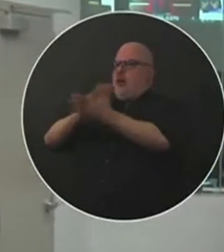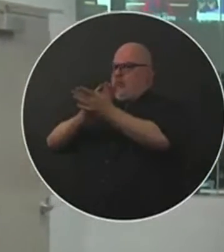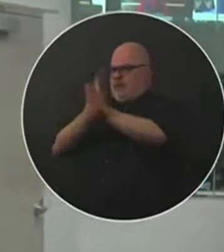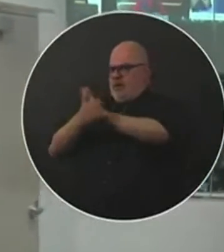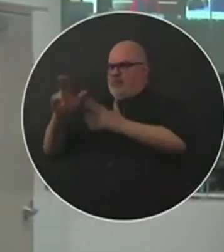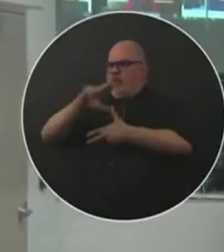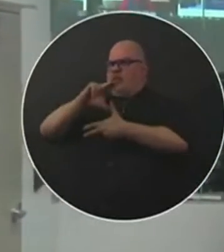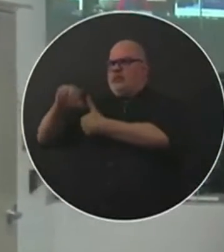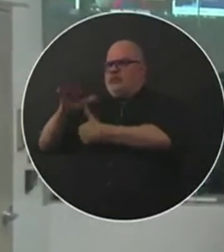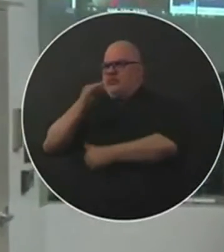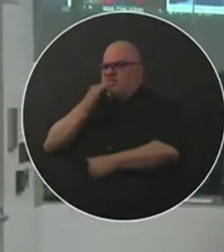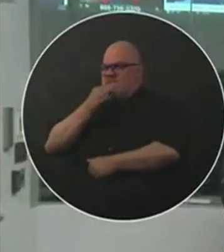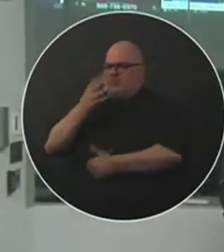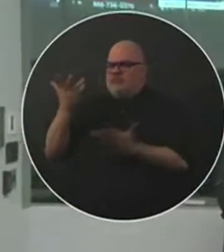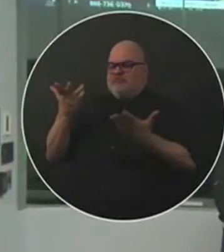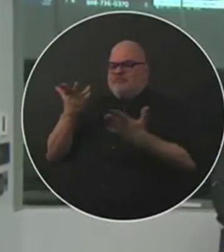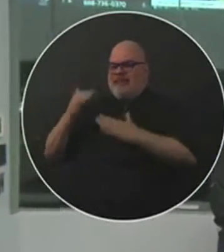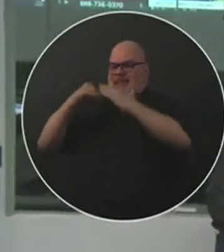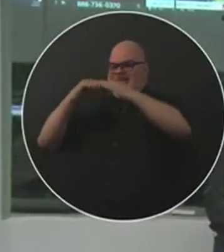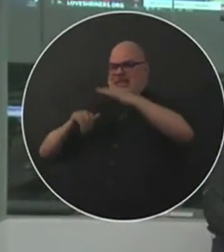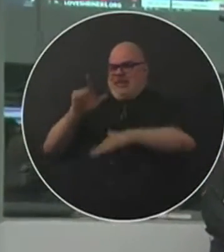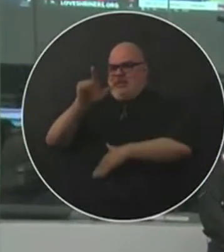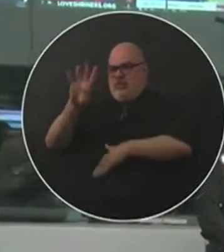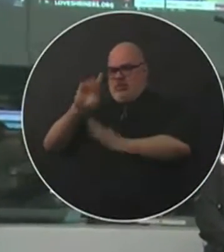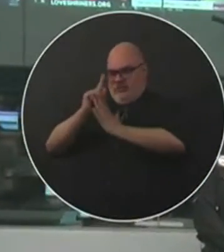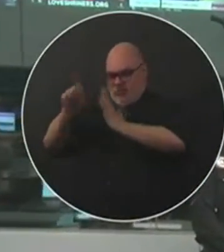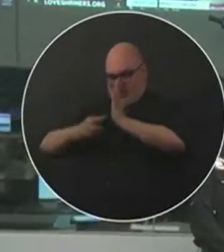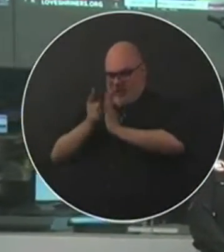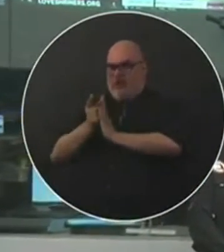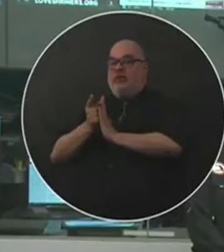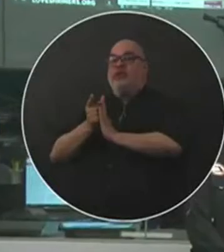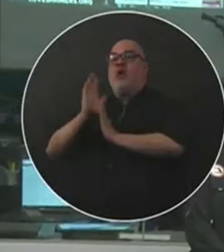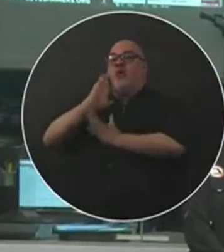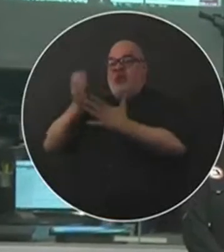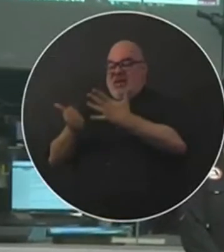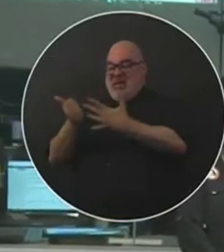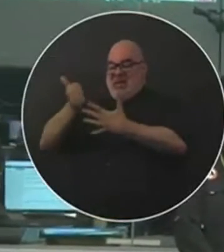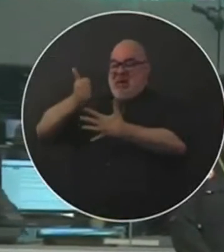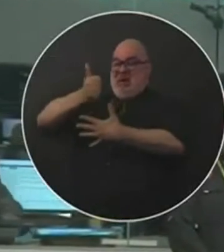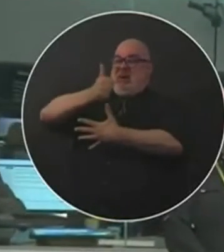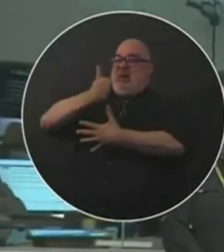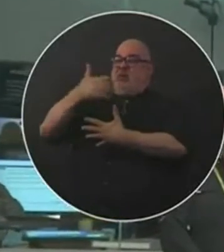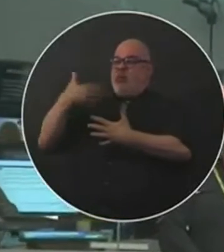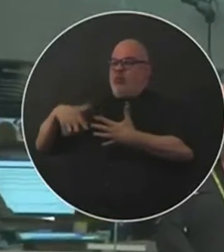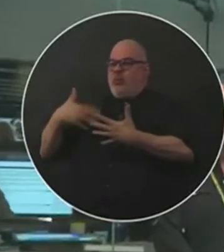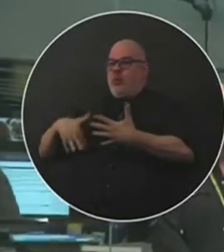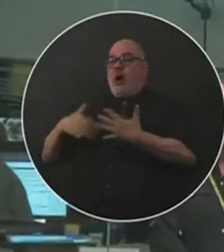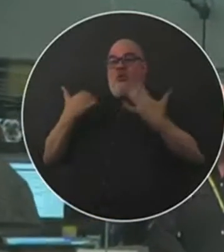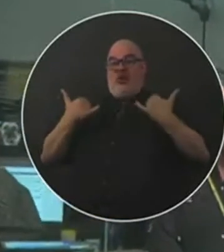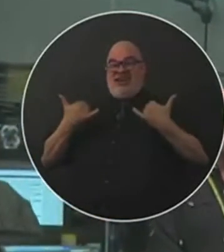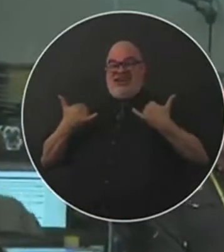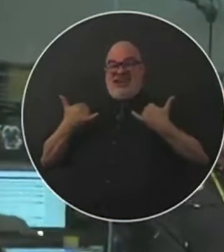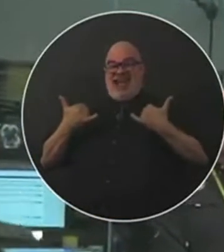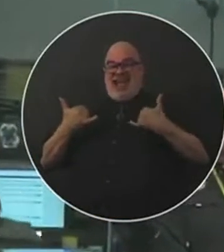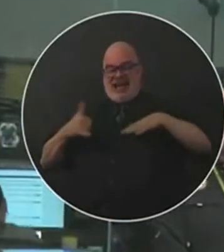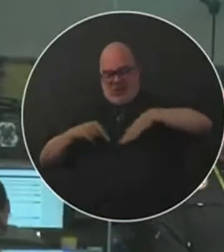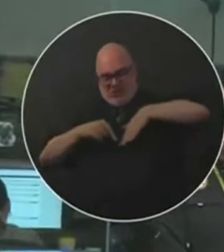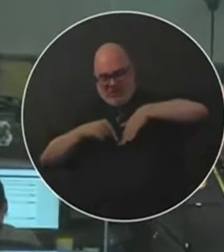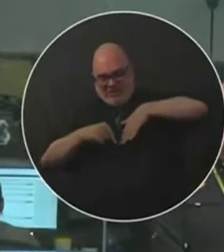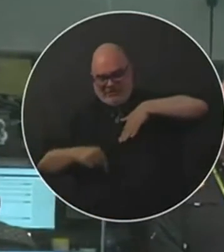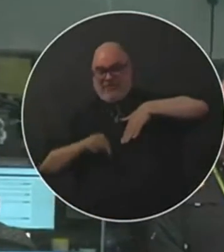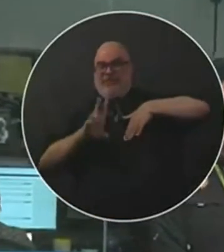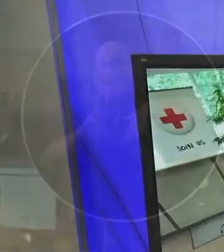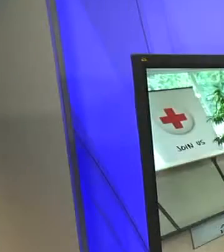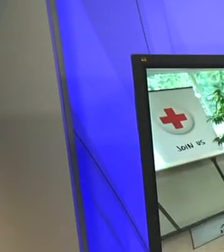Ian. DeSantis making that announcement during a press conference this afternoon, saying even if that storm weakens, it will have a significant impact